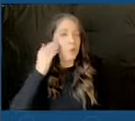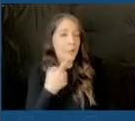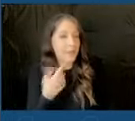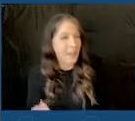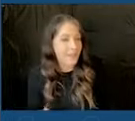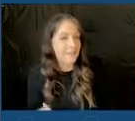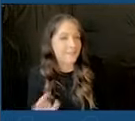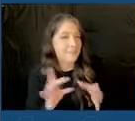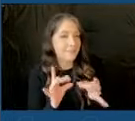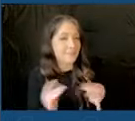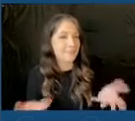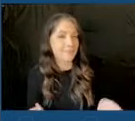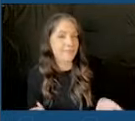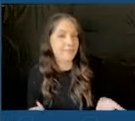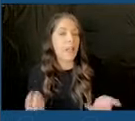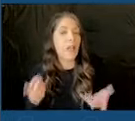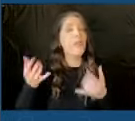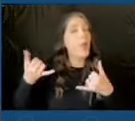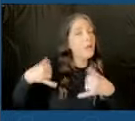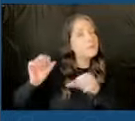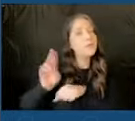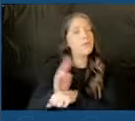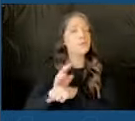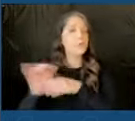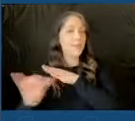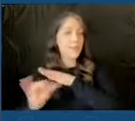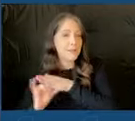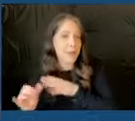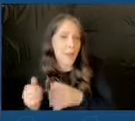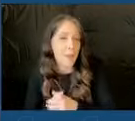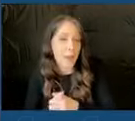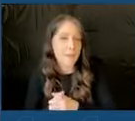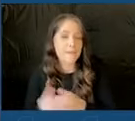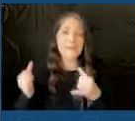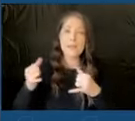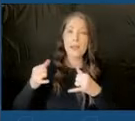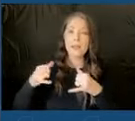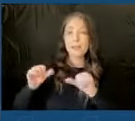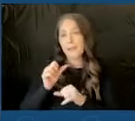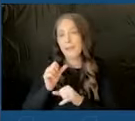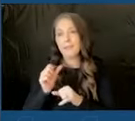to still use the subways and overcome their concerns about them.